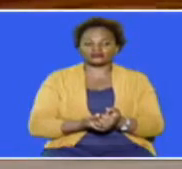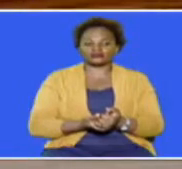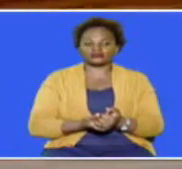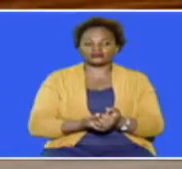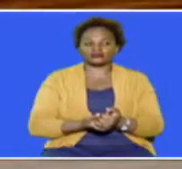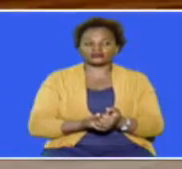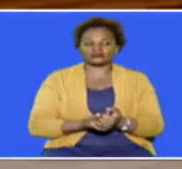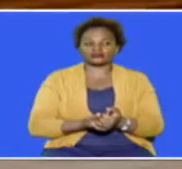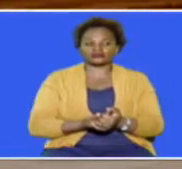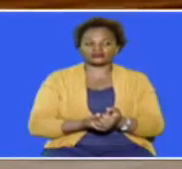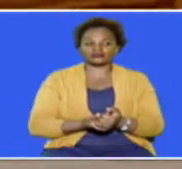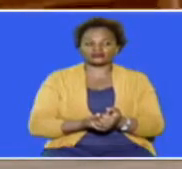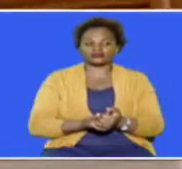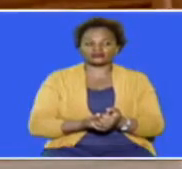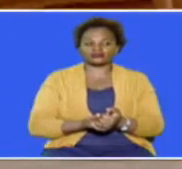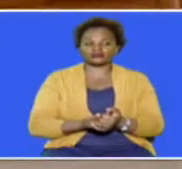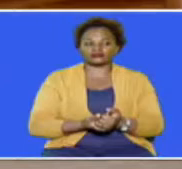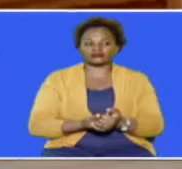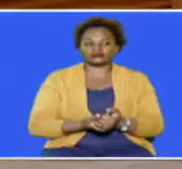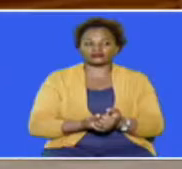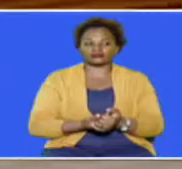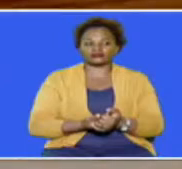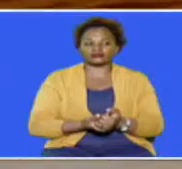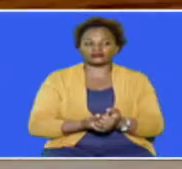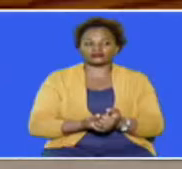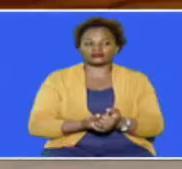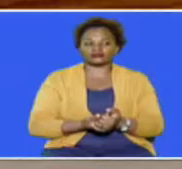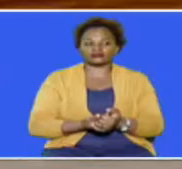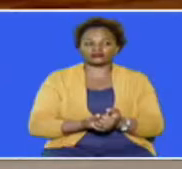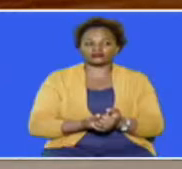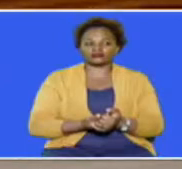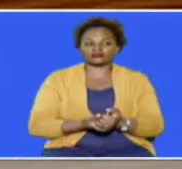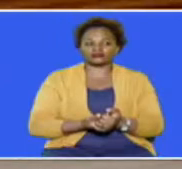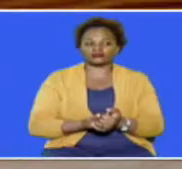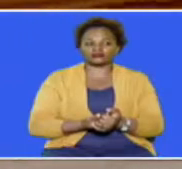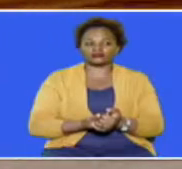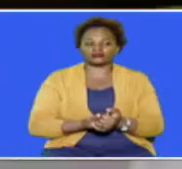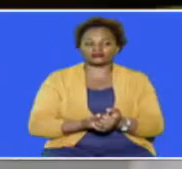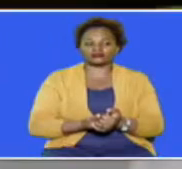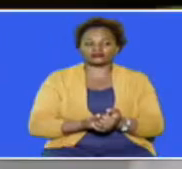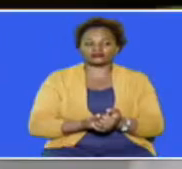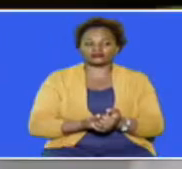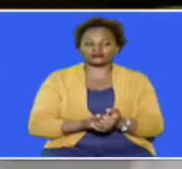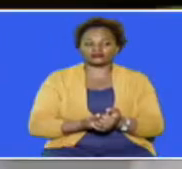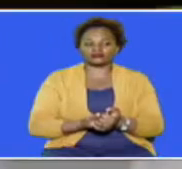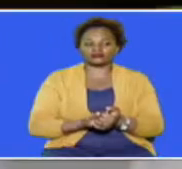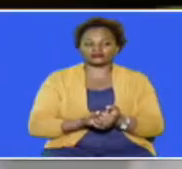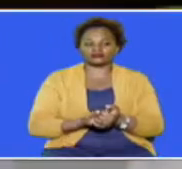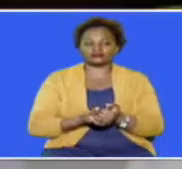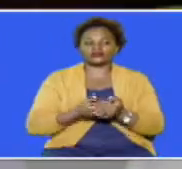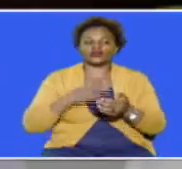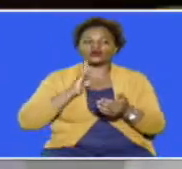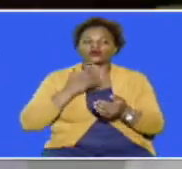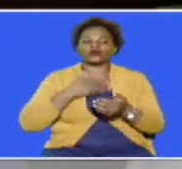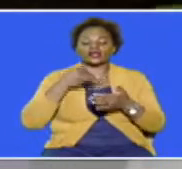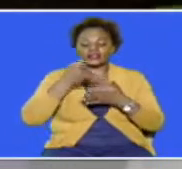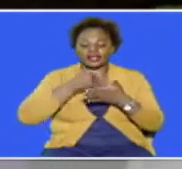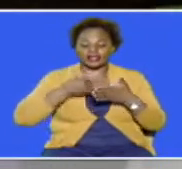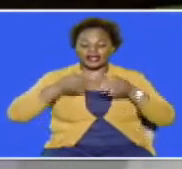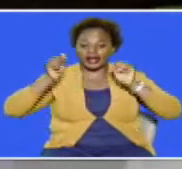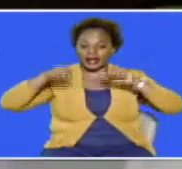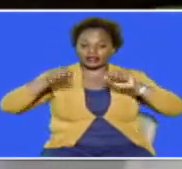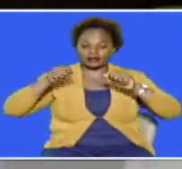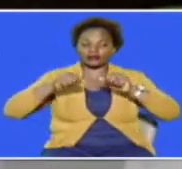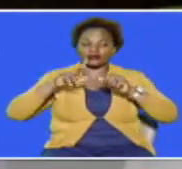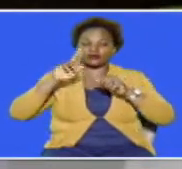I think we have to be gentle enough to say thank you very much. We signed an agreement